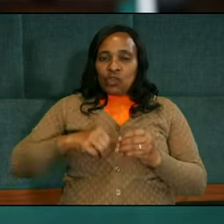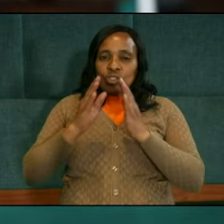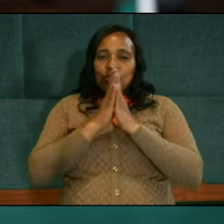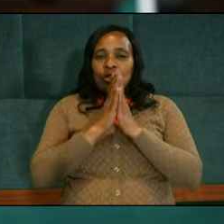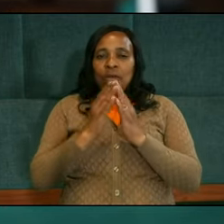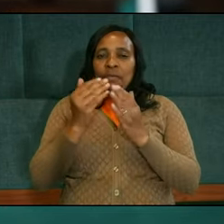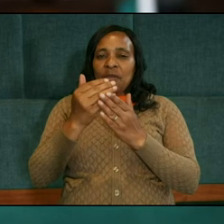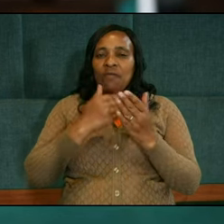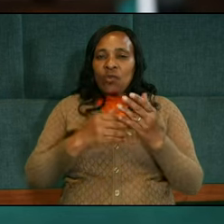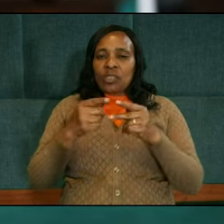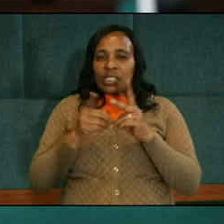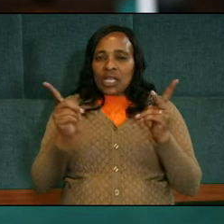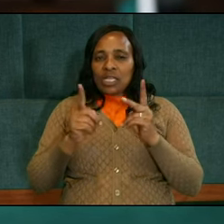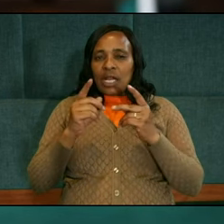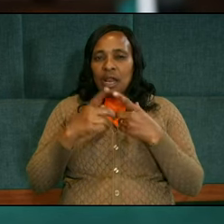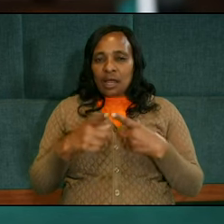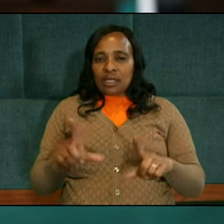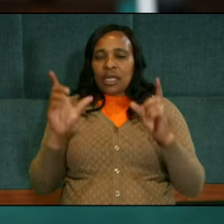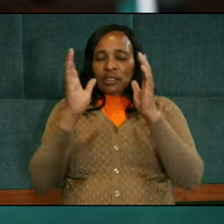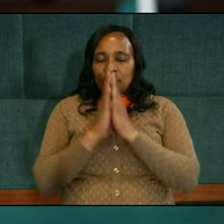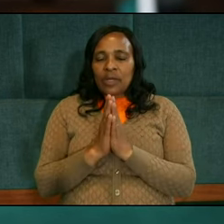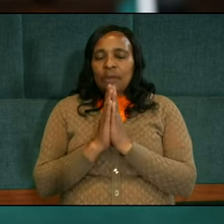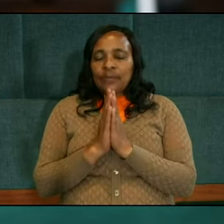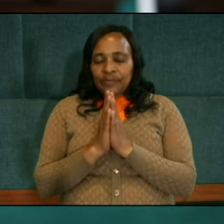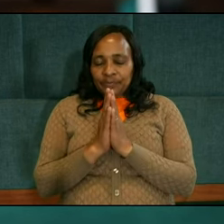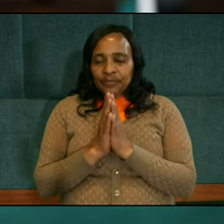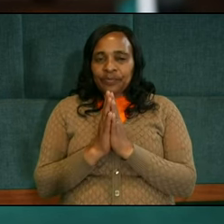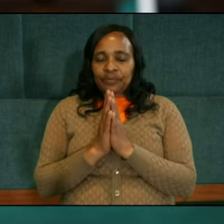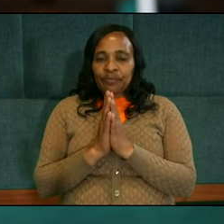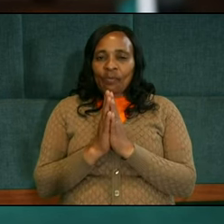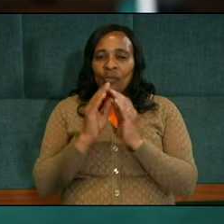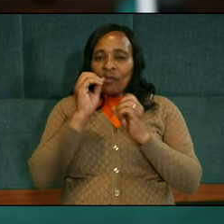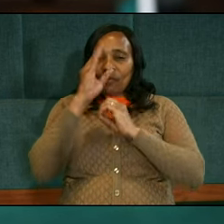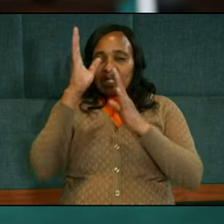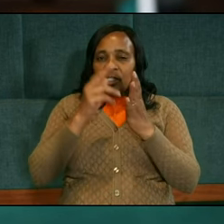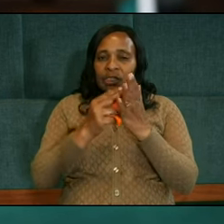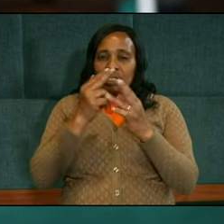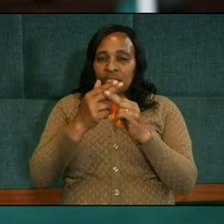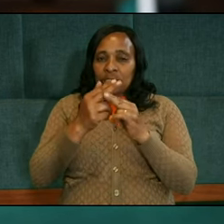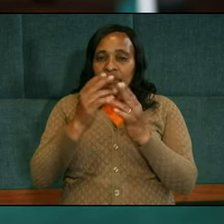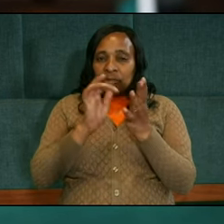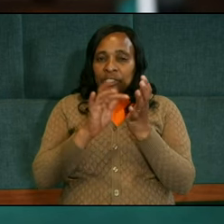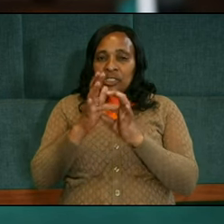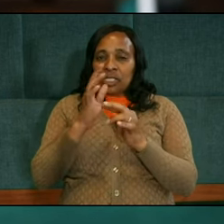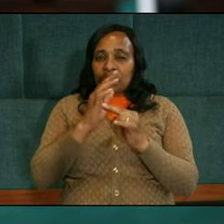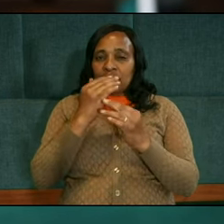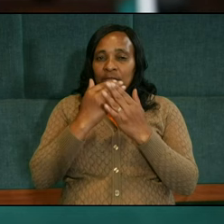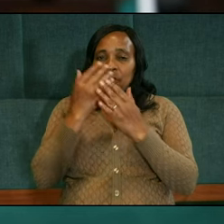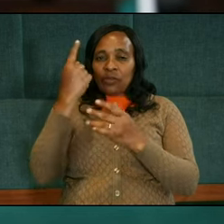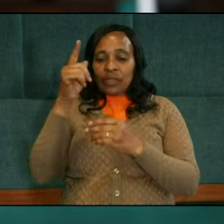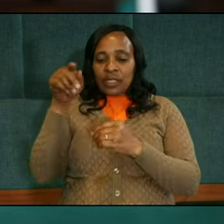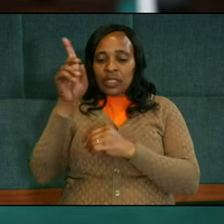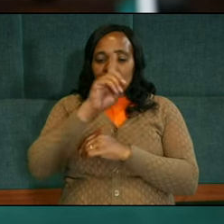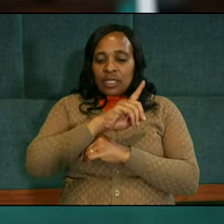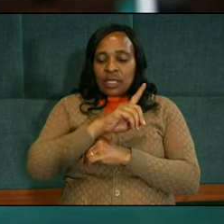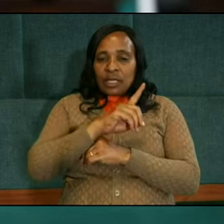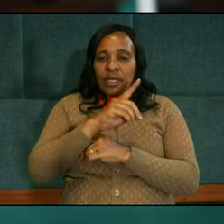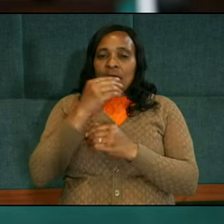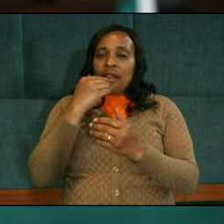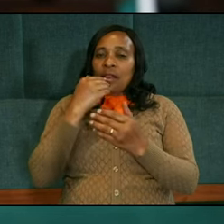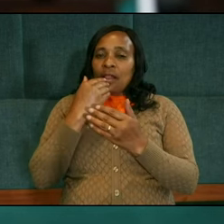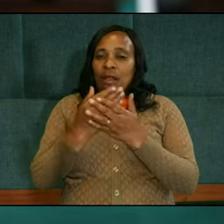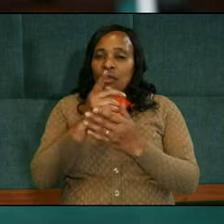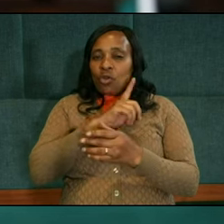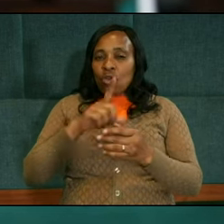before we begin, let us have a word of prayer. Father, in Jesus' name, we thank you for this day. And Lord, as we discuss